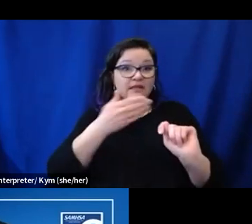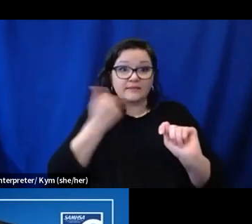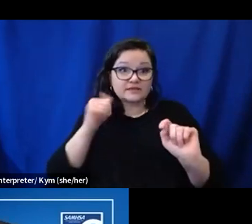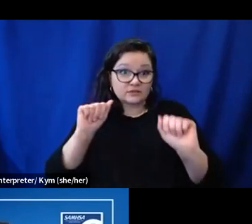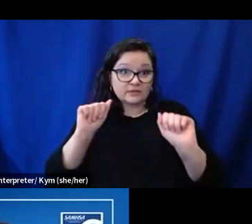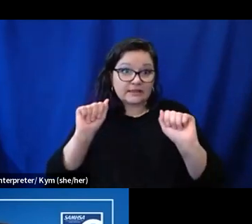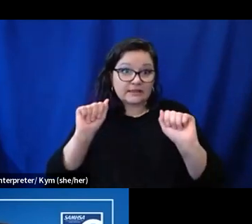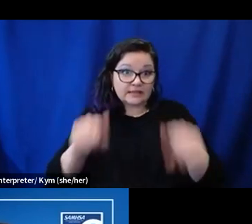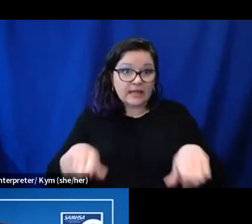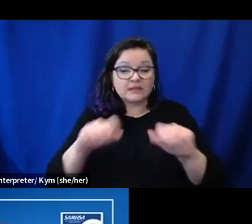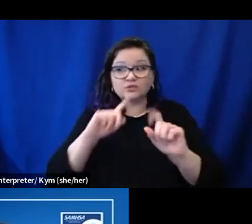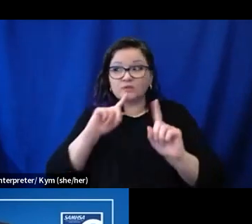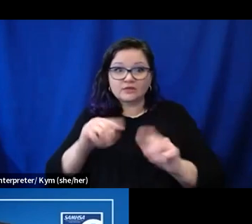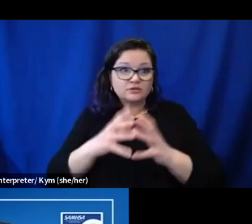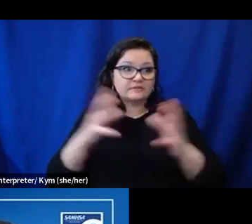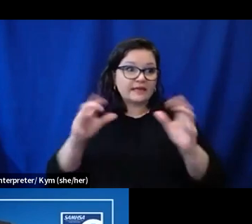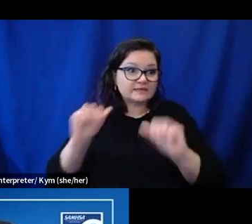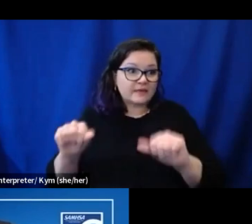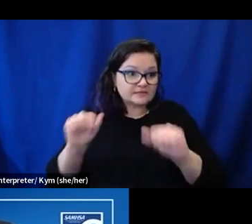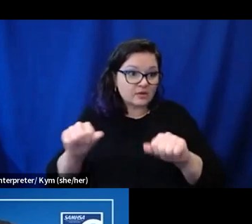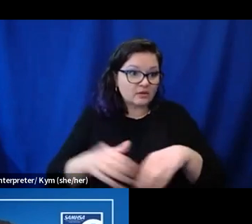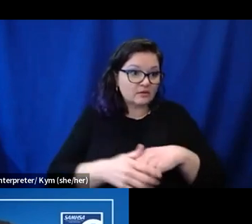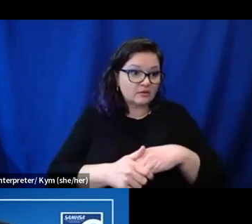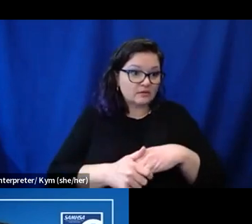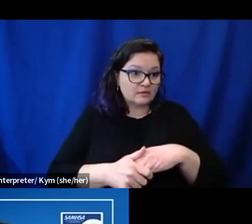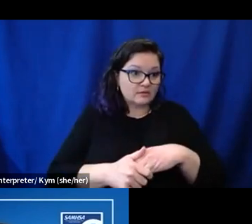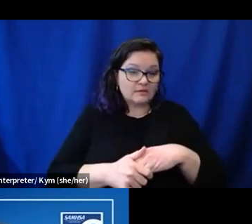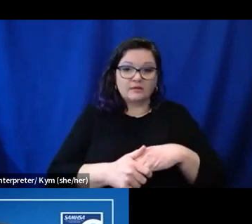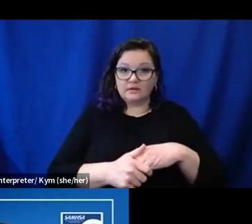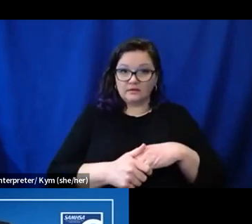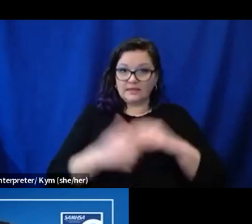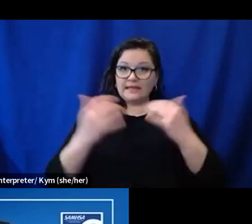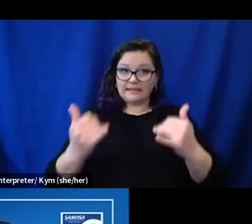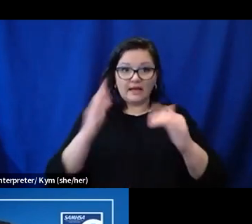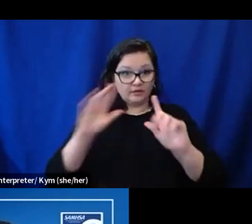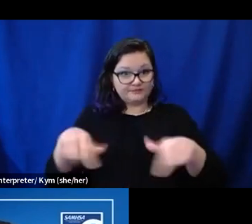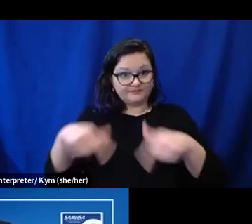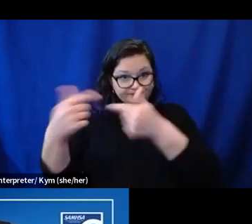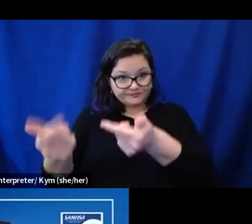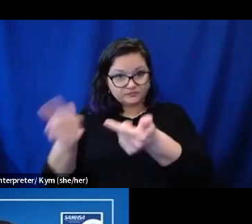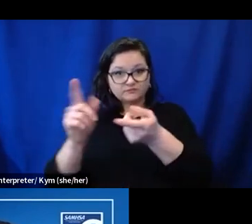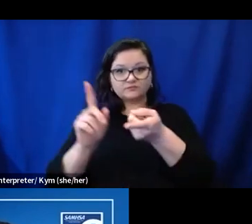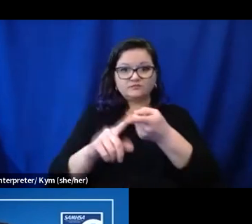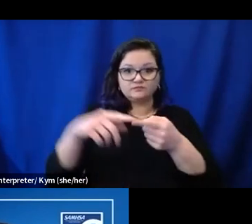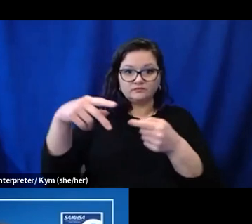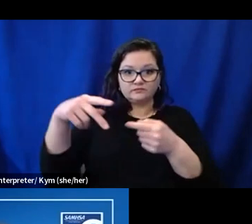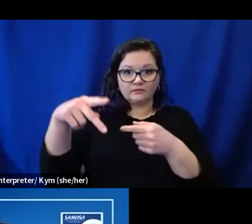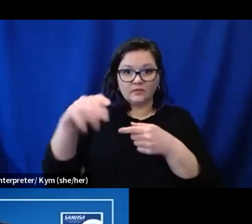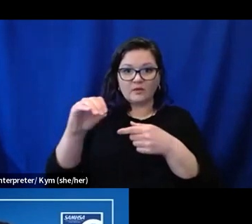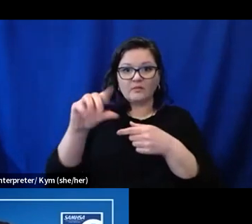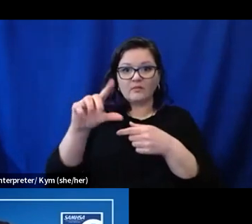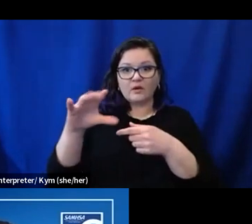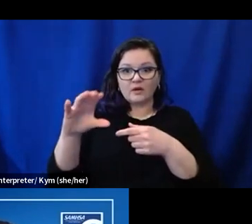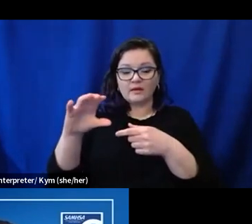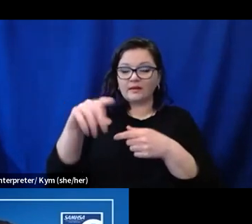answered as possible. And with that, I am going to turn this over to Paolo DiVecchio, who is